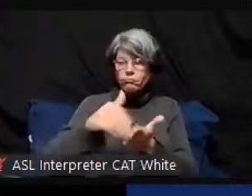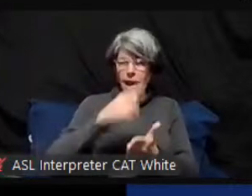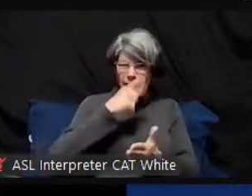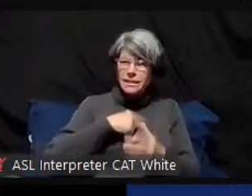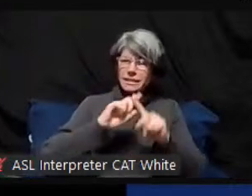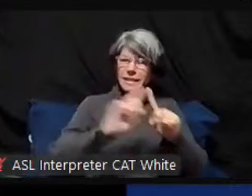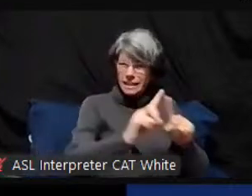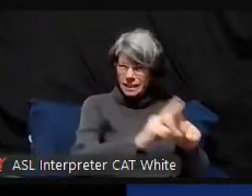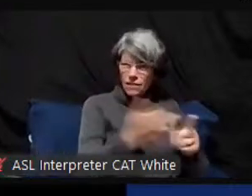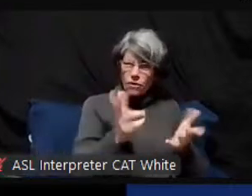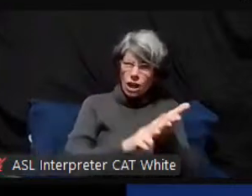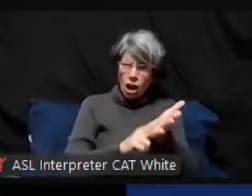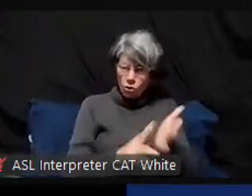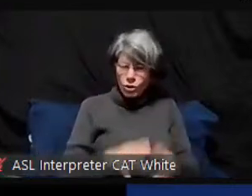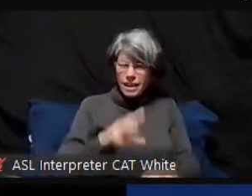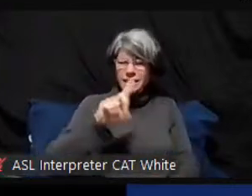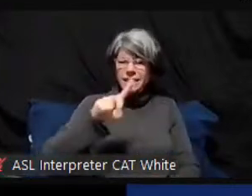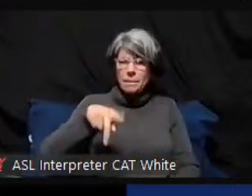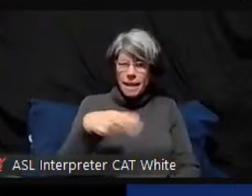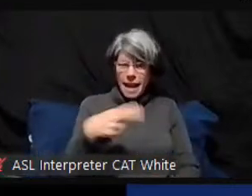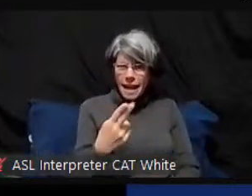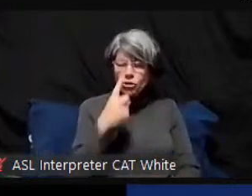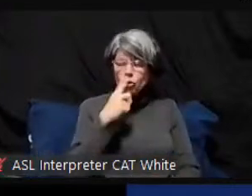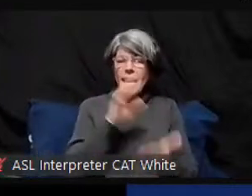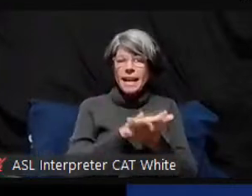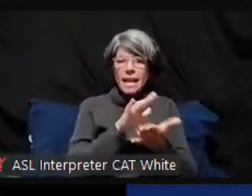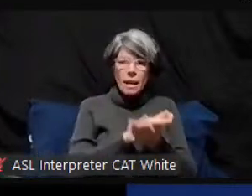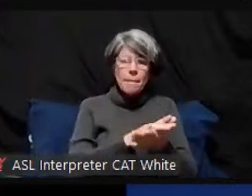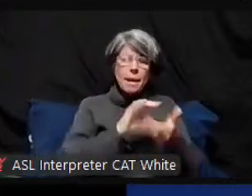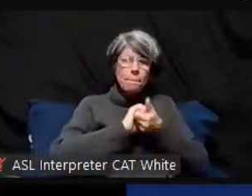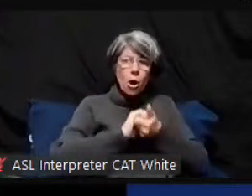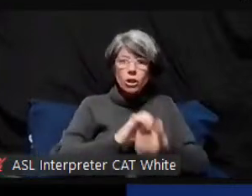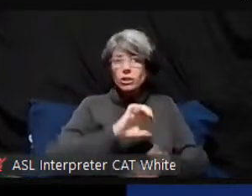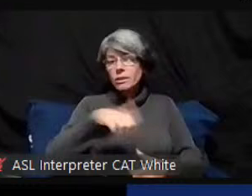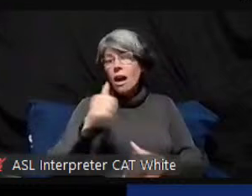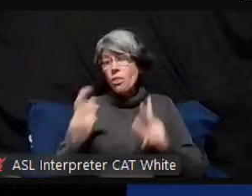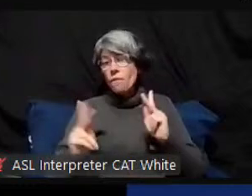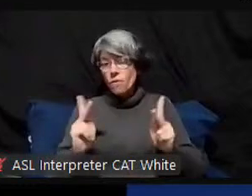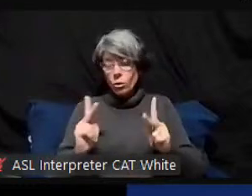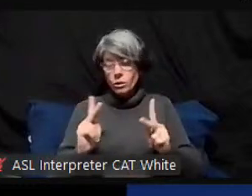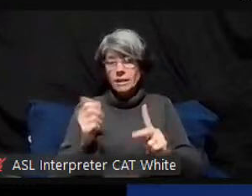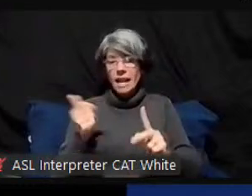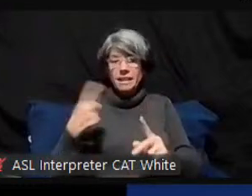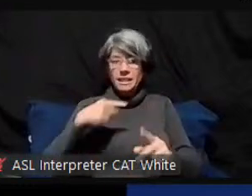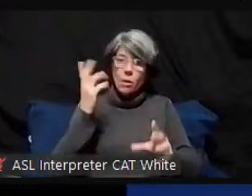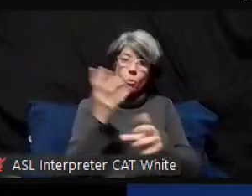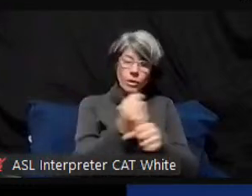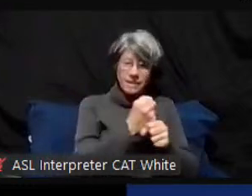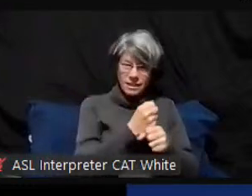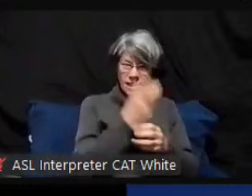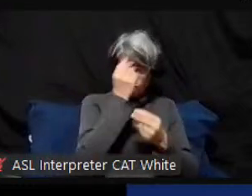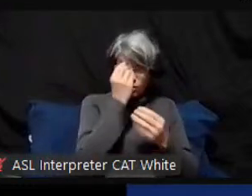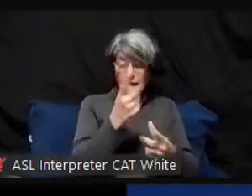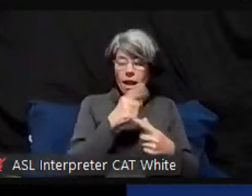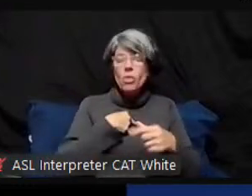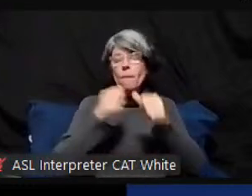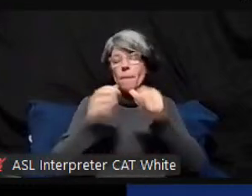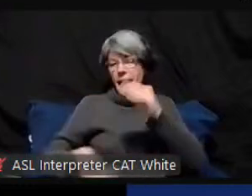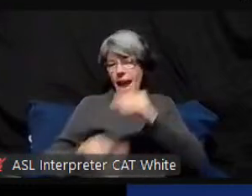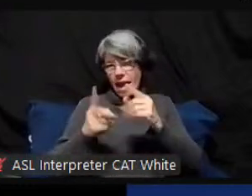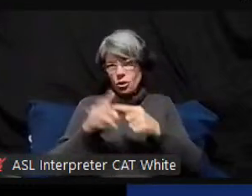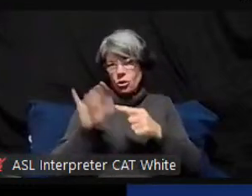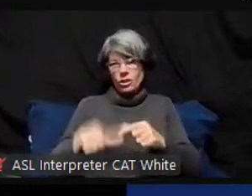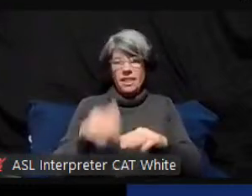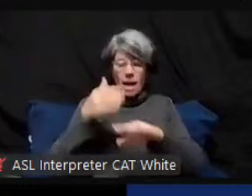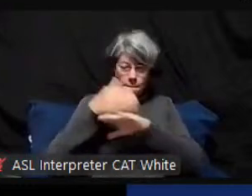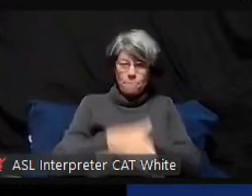entities, including DPH and academic partners and other folks, as they receive data, they're going to be putting data onto that